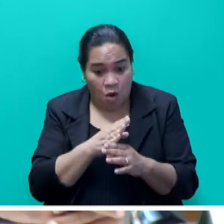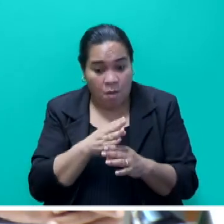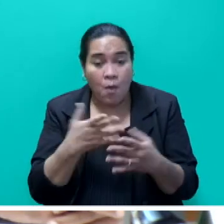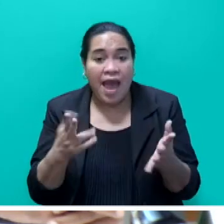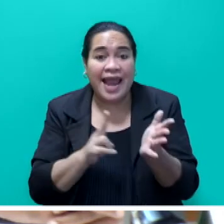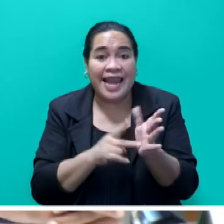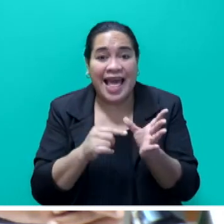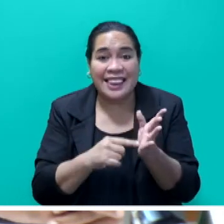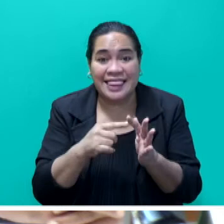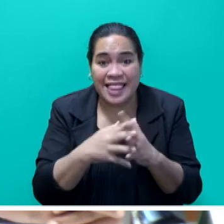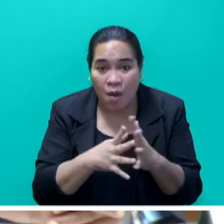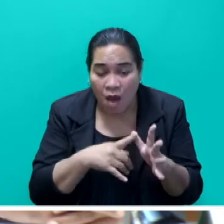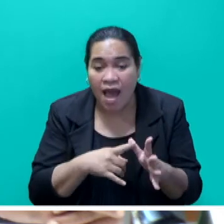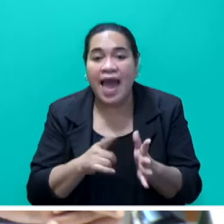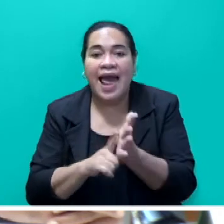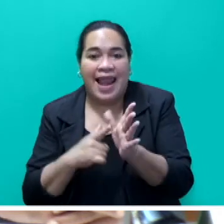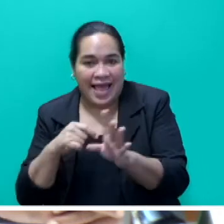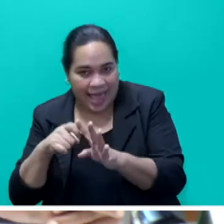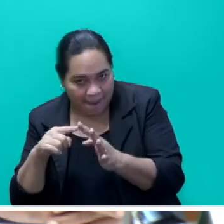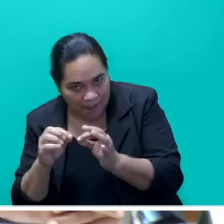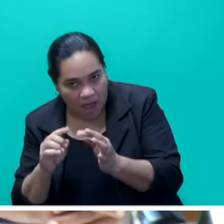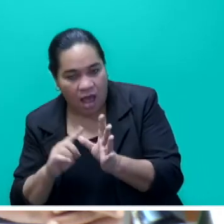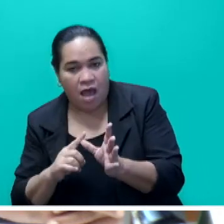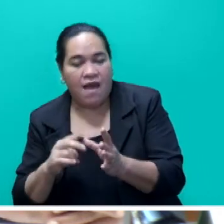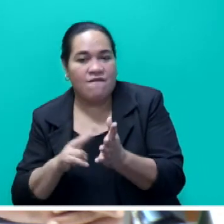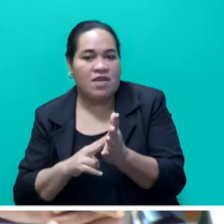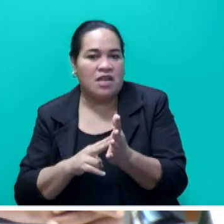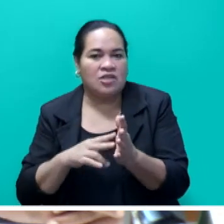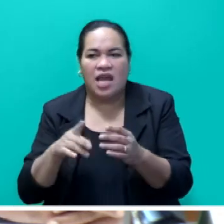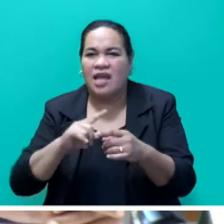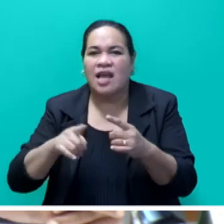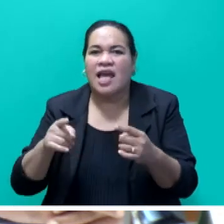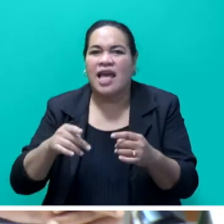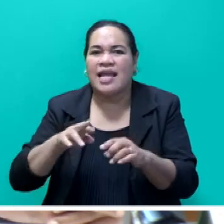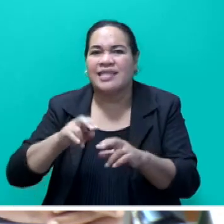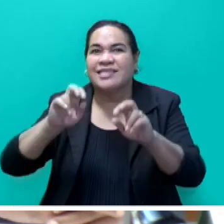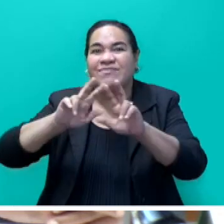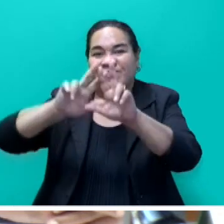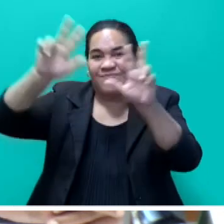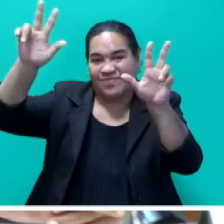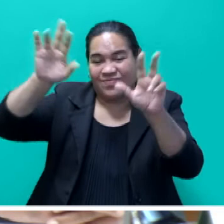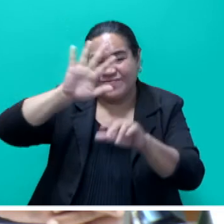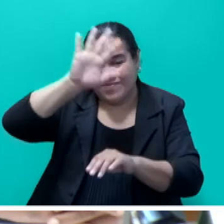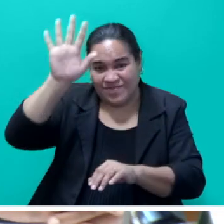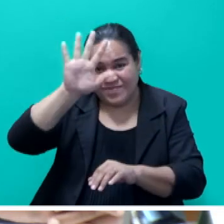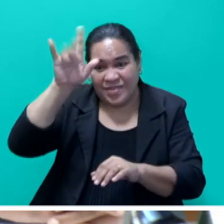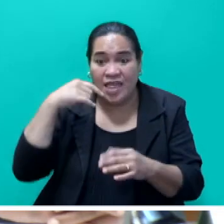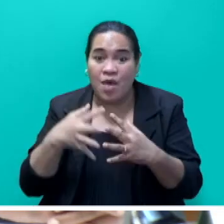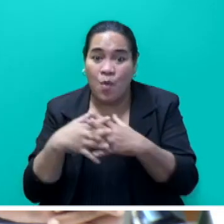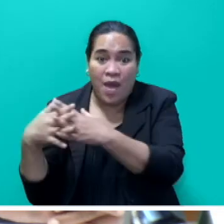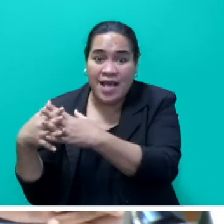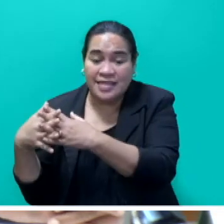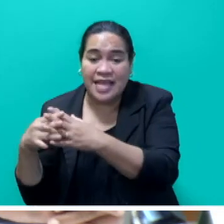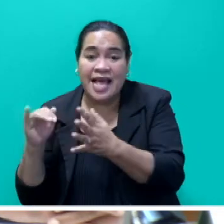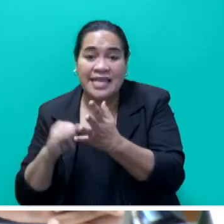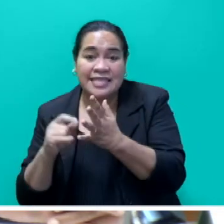village, Lakemba village, Kanakana village, that's in Dakonrobe, and then in Western Division, Nabutu settlement, Sayuko village,